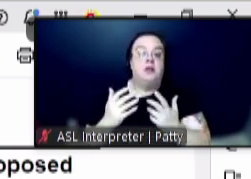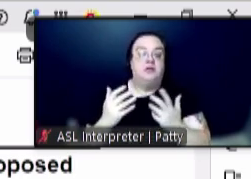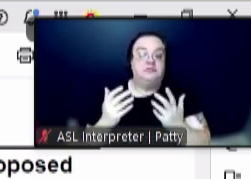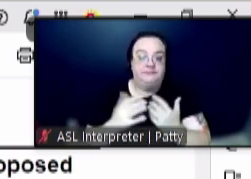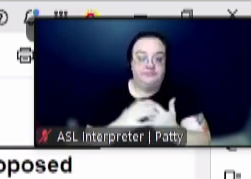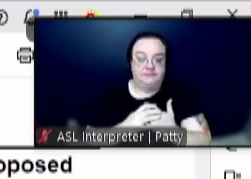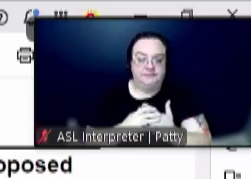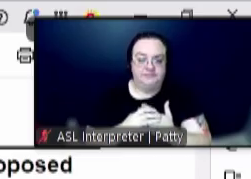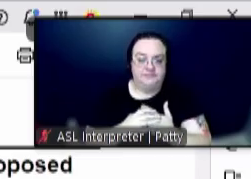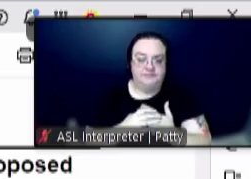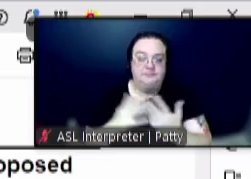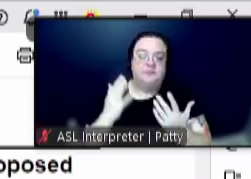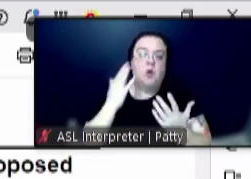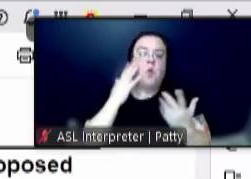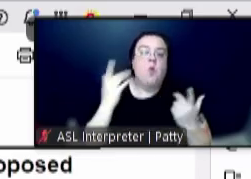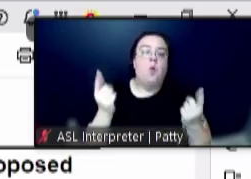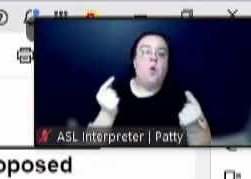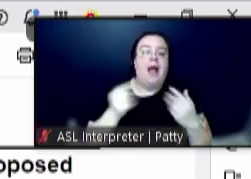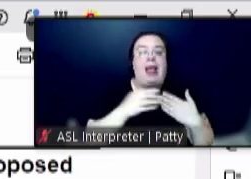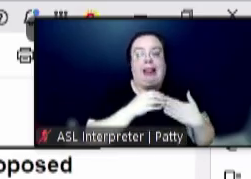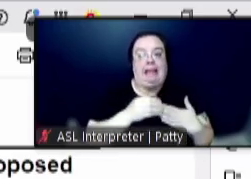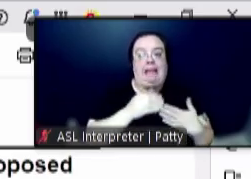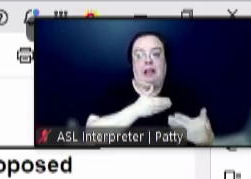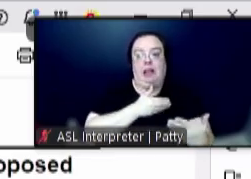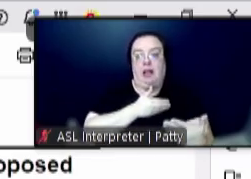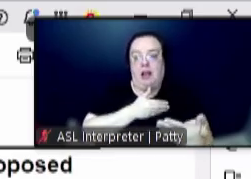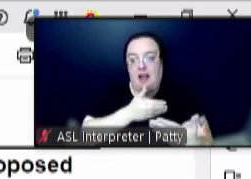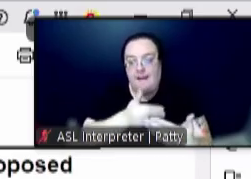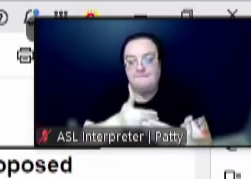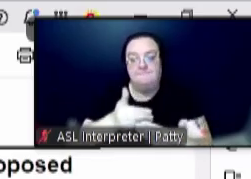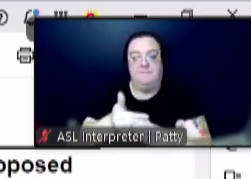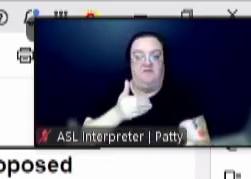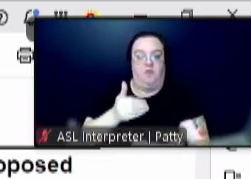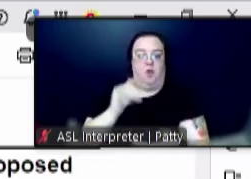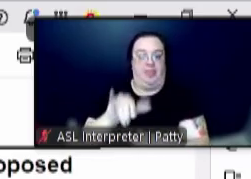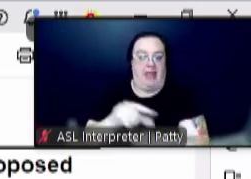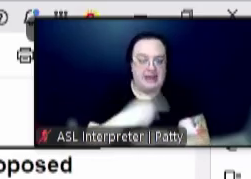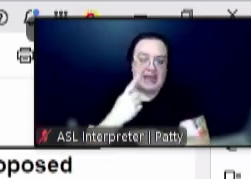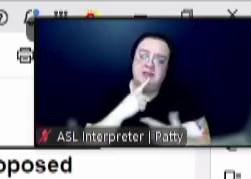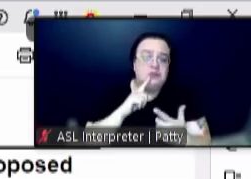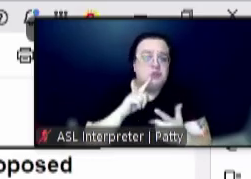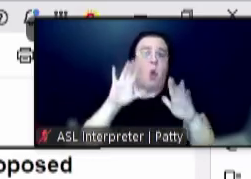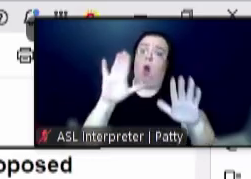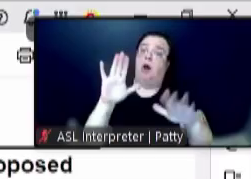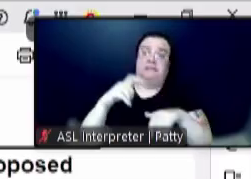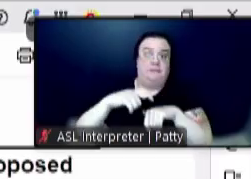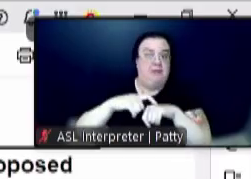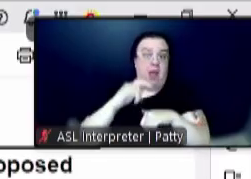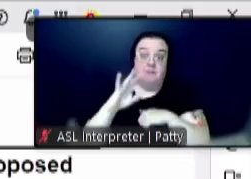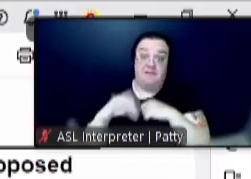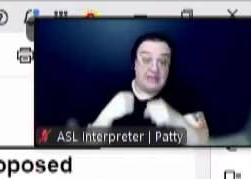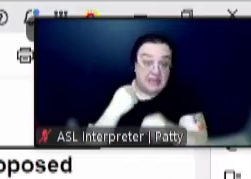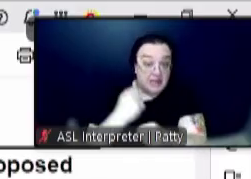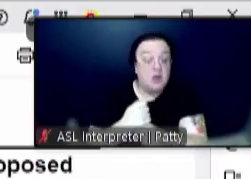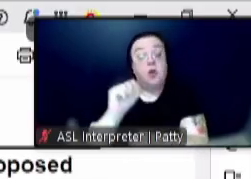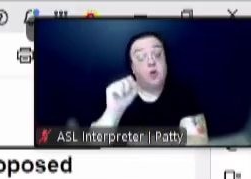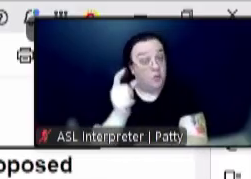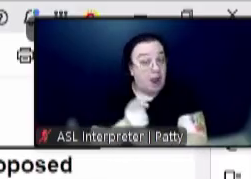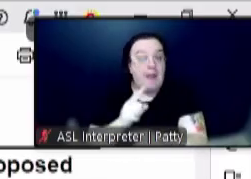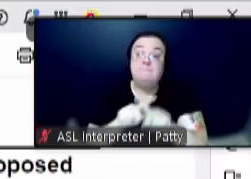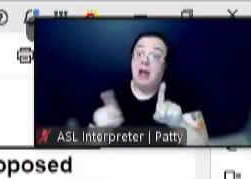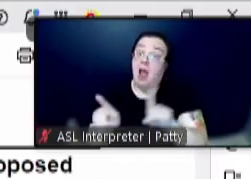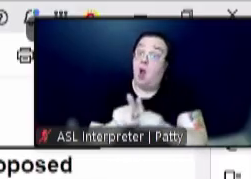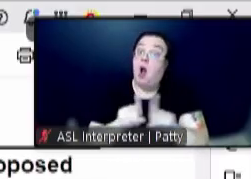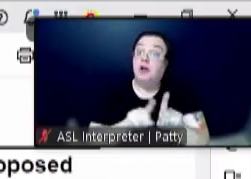is just, it's an awesome time of the year, right? So, but it's also a